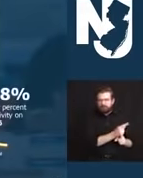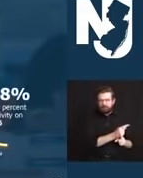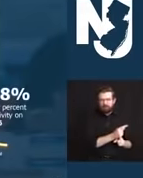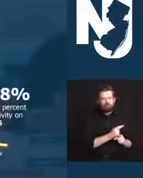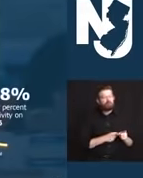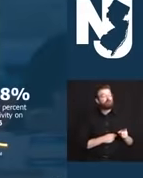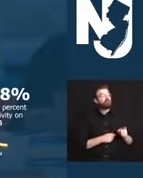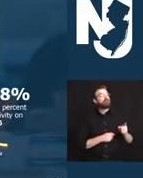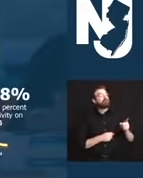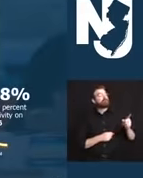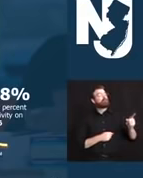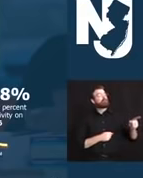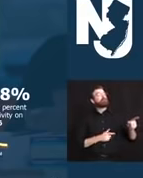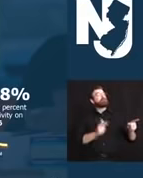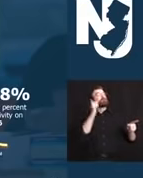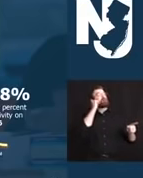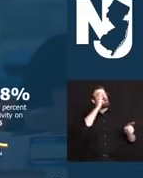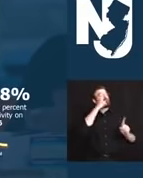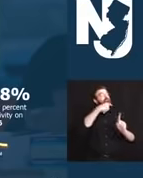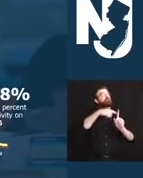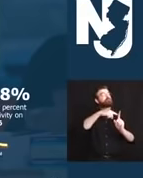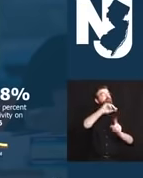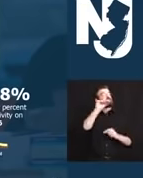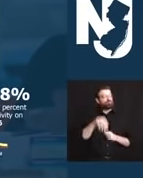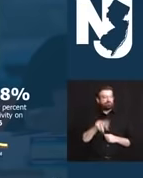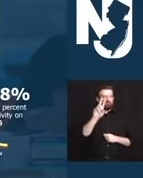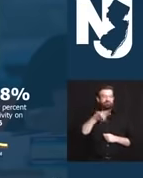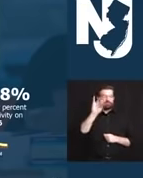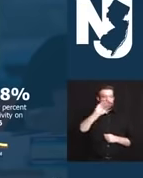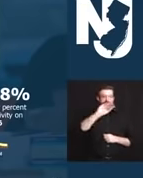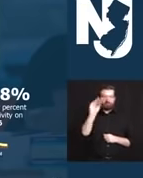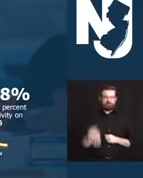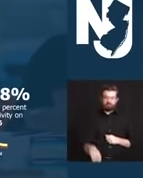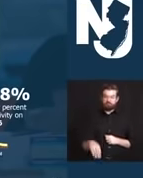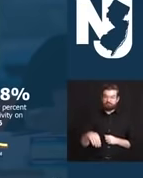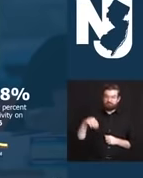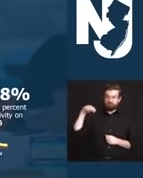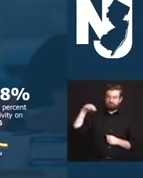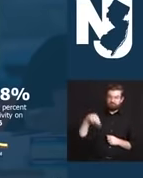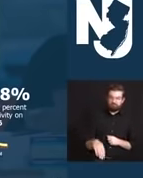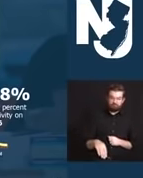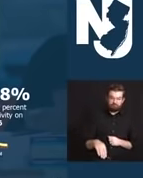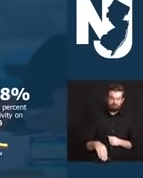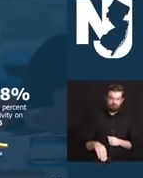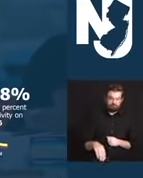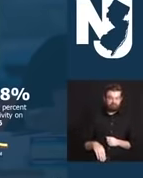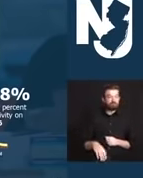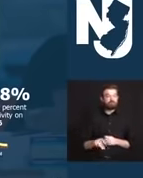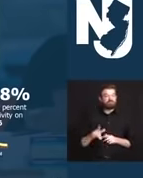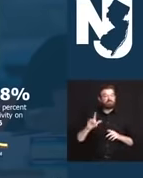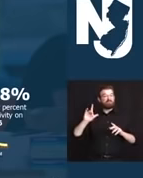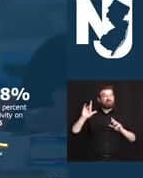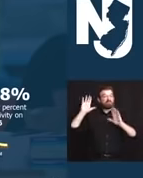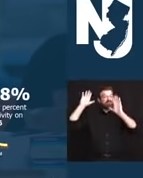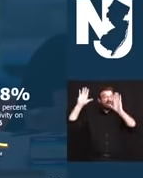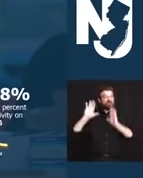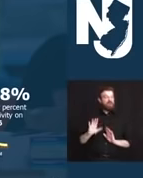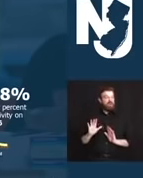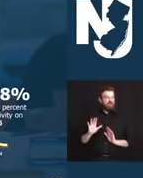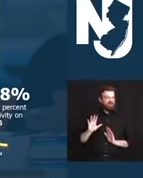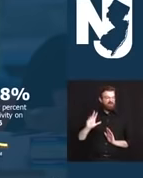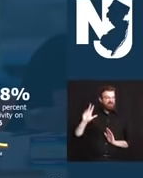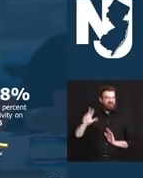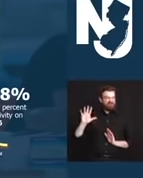2.8%. That's down from the Sunday, which was 3.5%, up a little bit. That number also may be